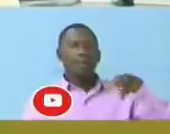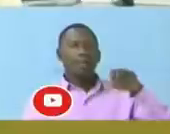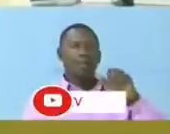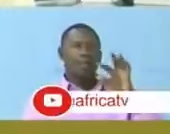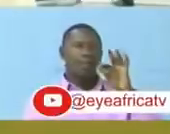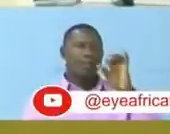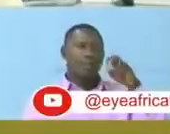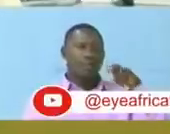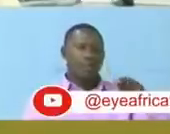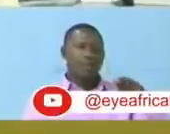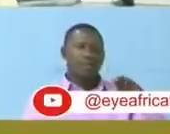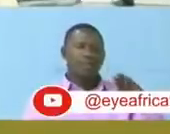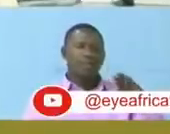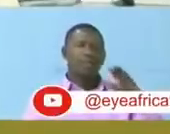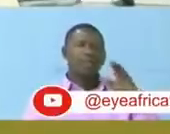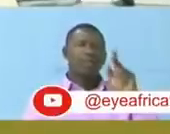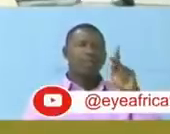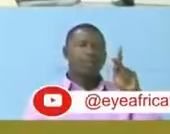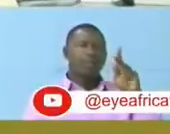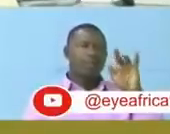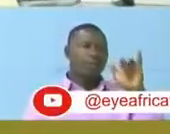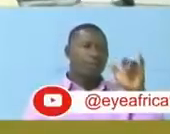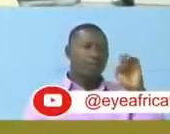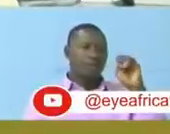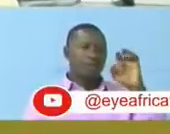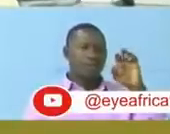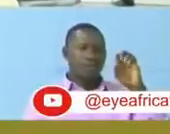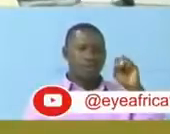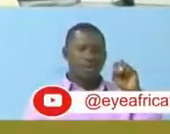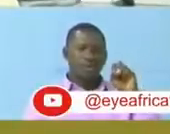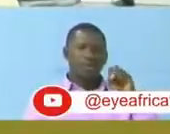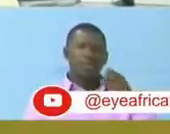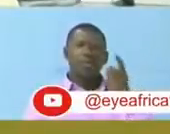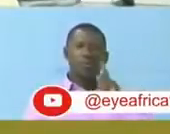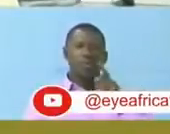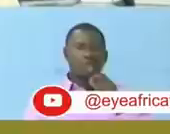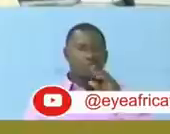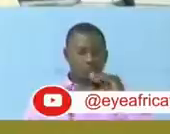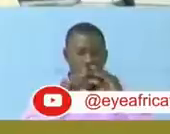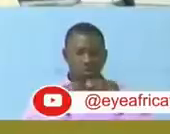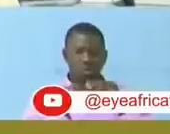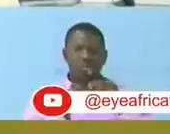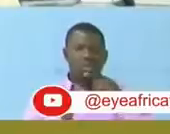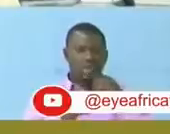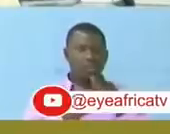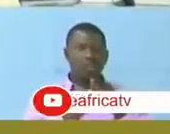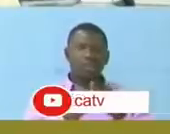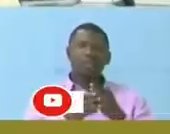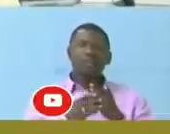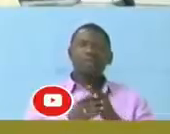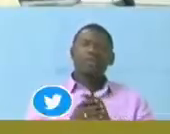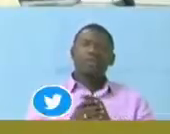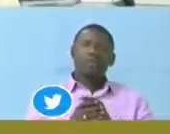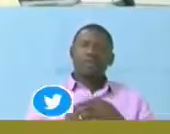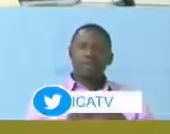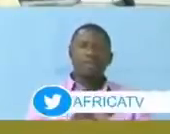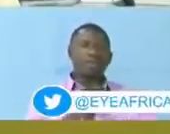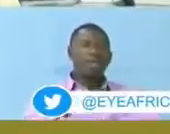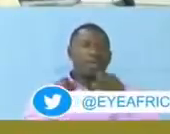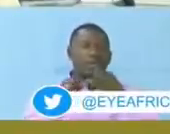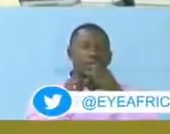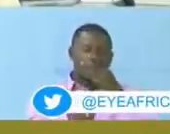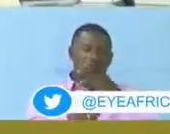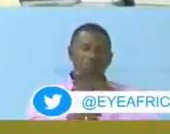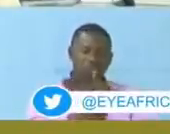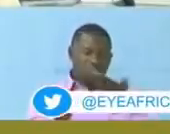those diaries. Well, Martin Kerry, ala dialogue no no. So I didn't care no more